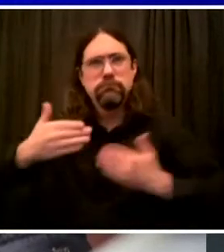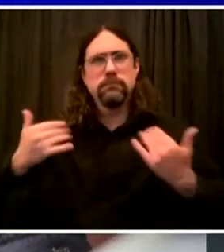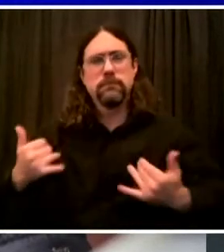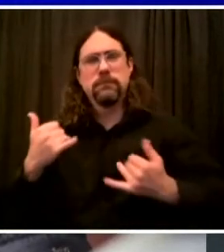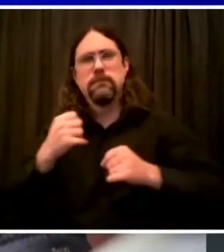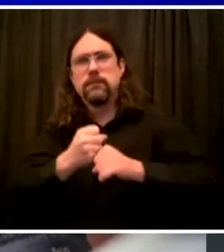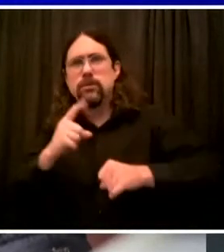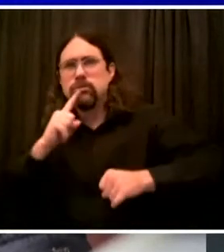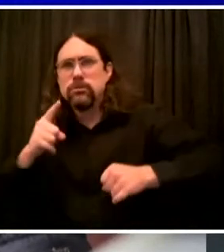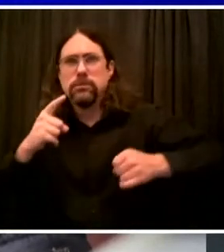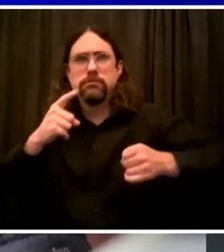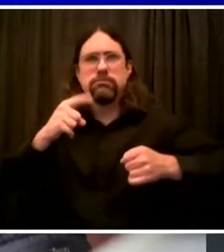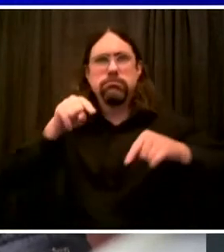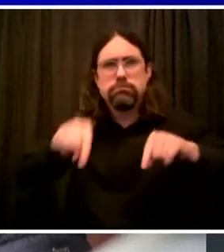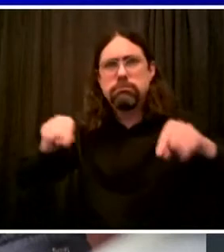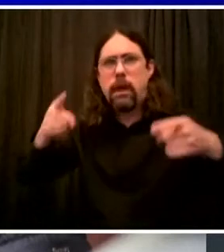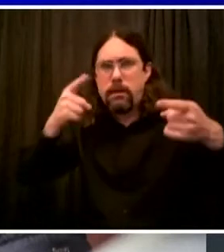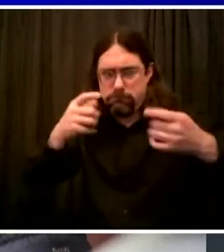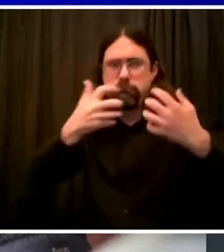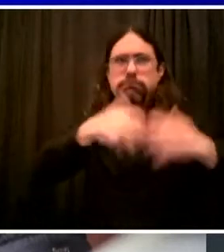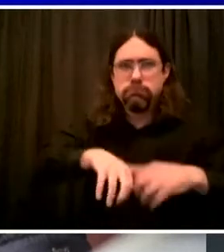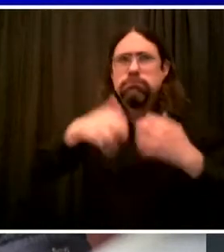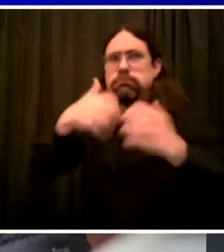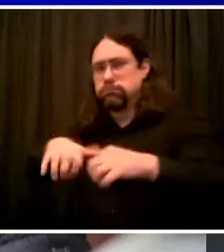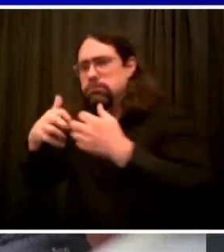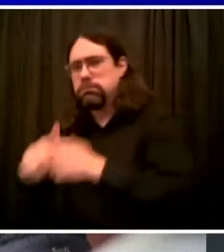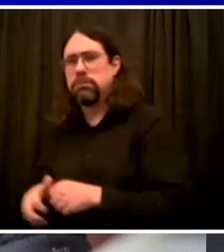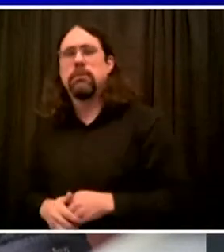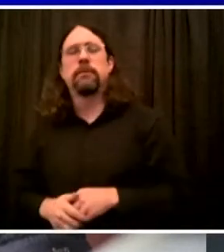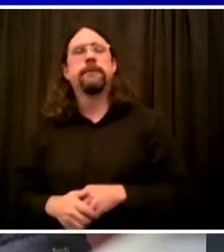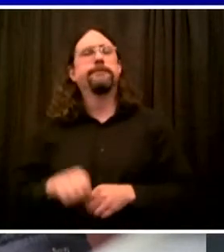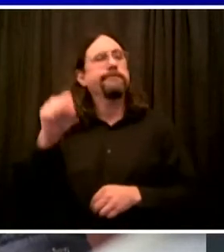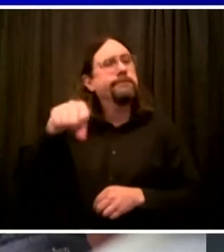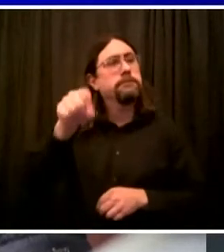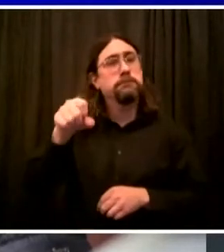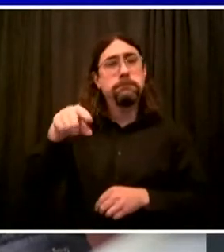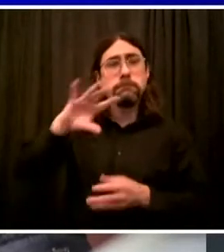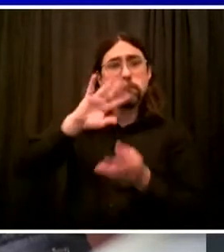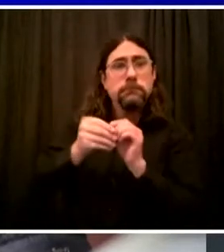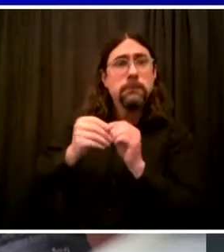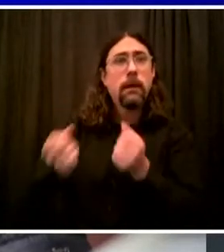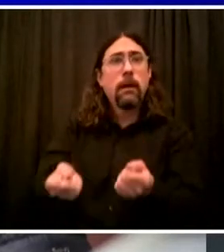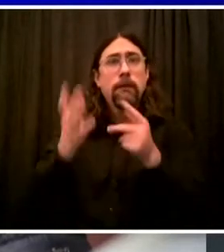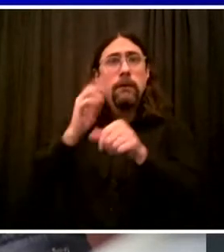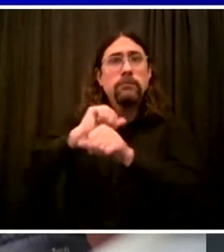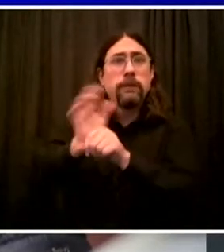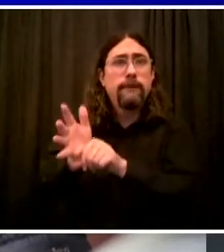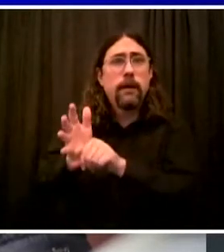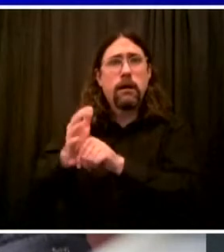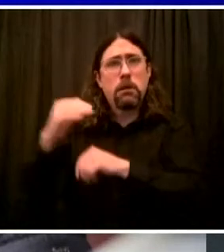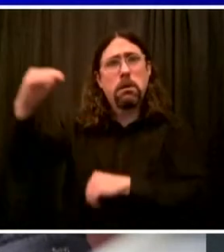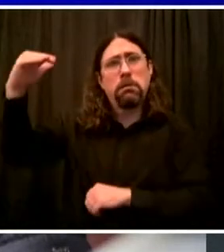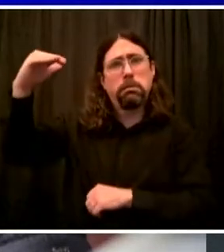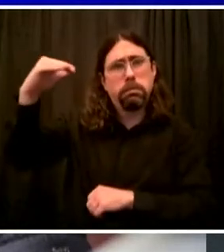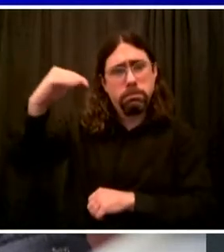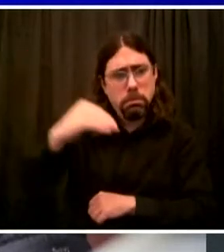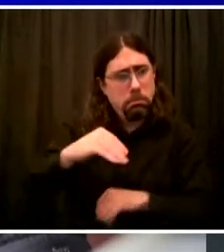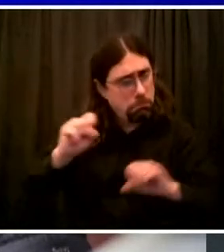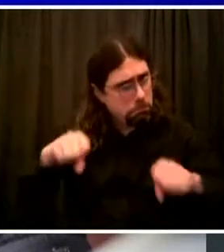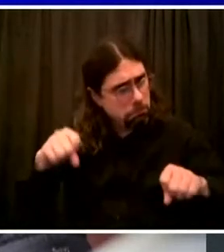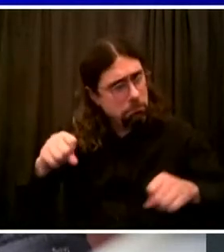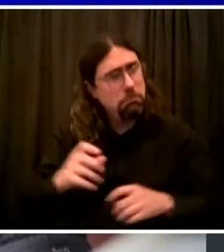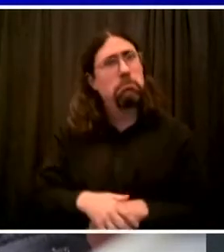hospital. This also means that a lot less of the testing capacity has to be devoted to saving lives in hospitals. That's opening up